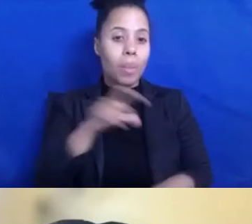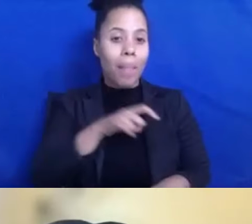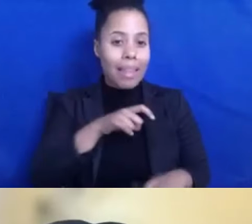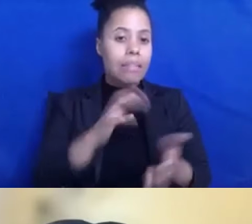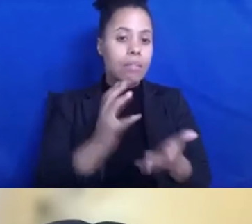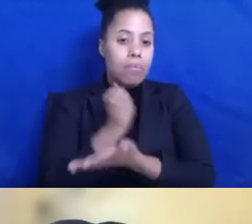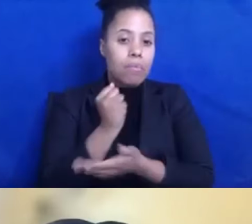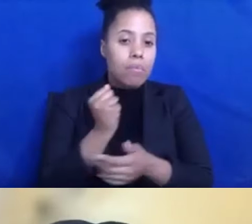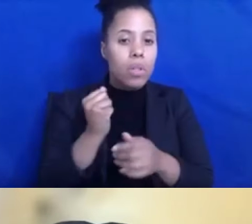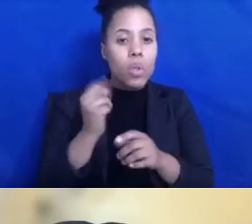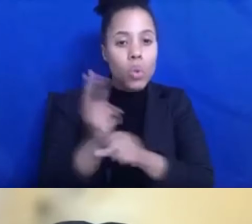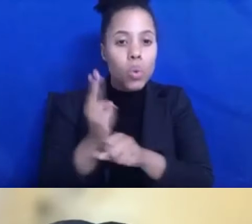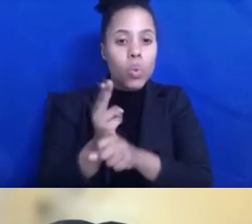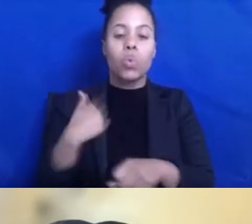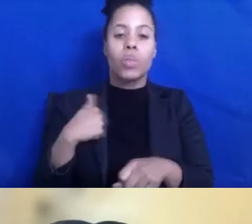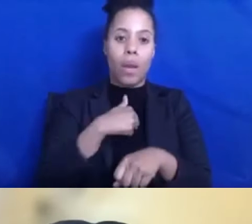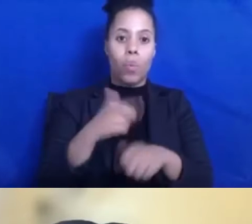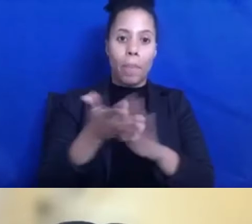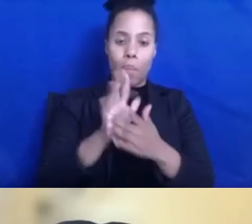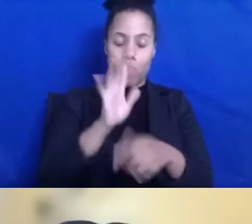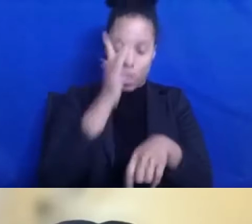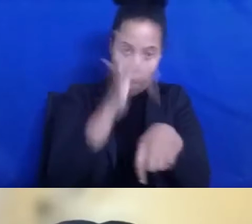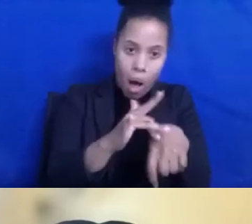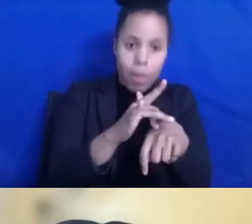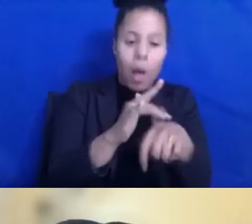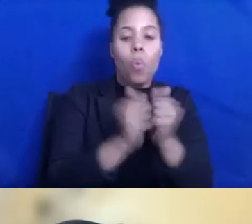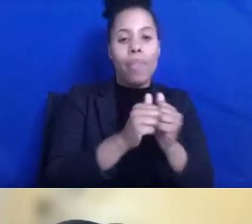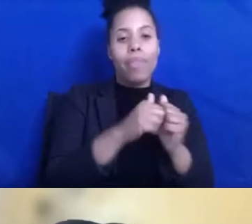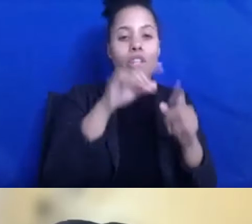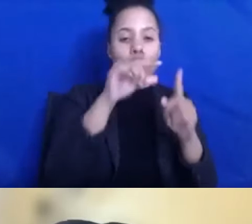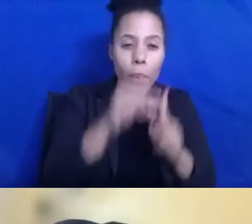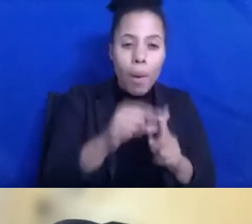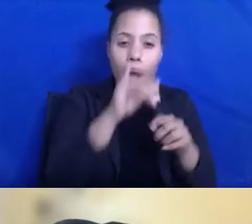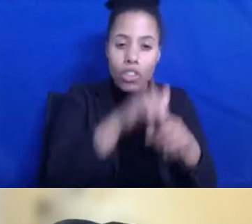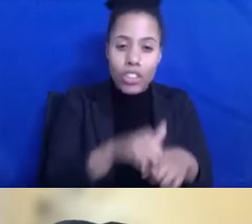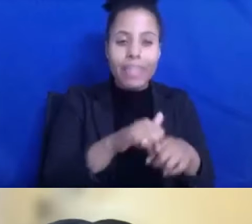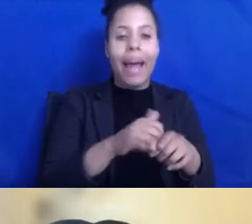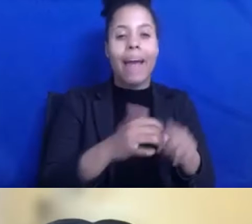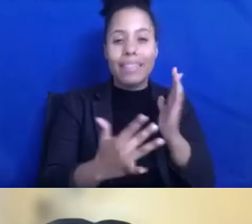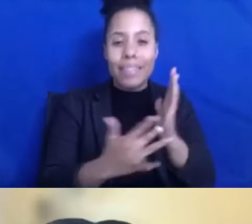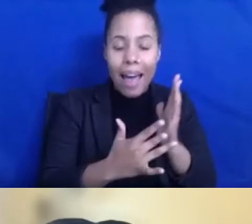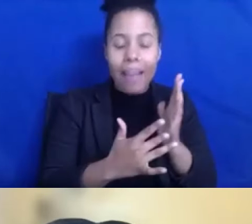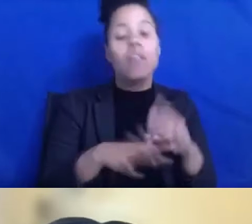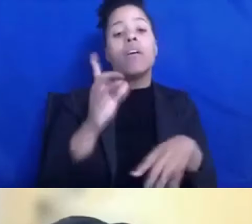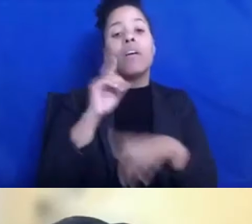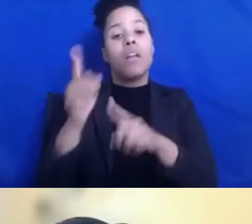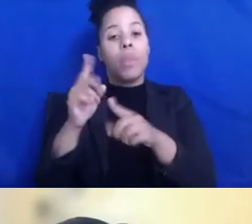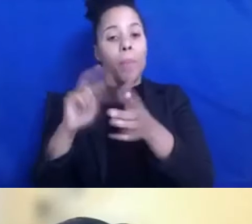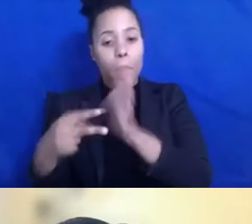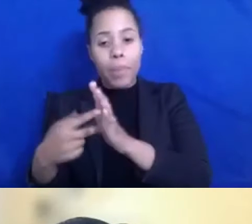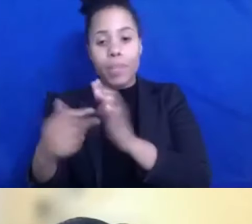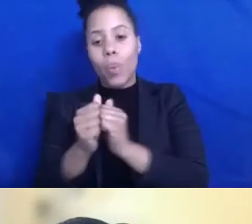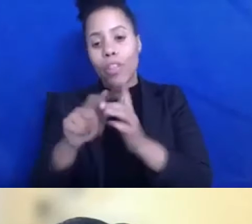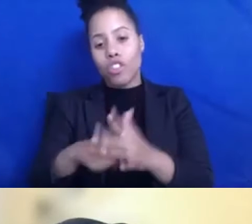bogged down in the terminology and like the tech of it all. And the purpose of starting with the lantern laws is to give